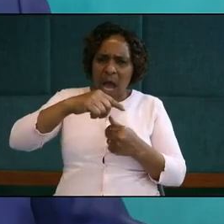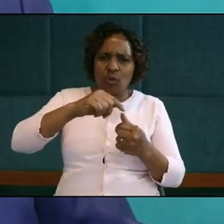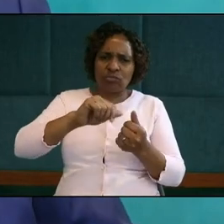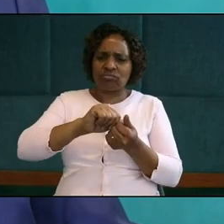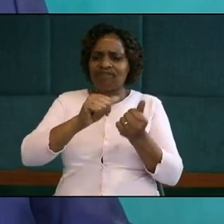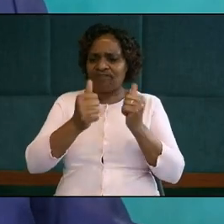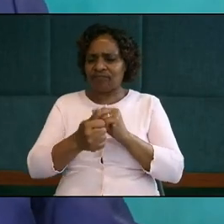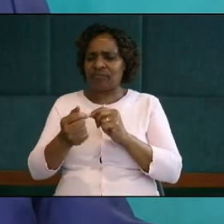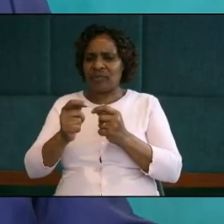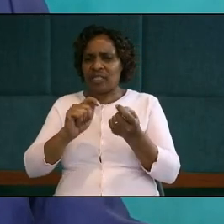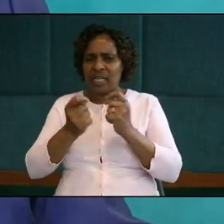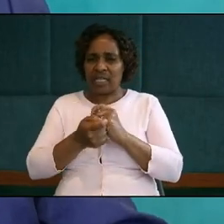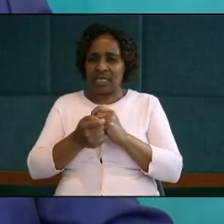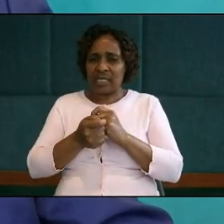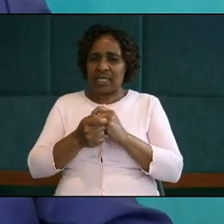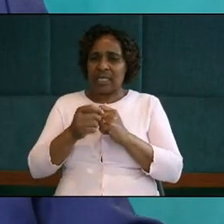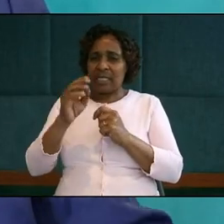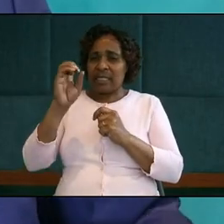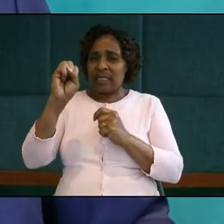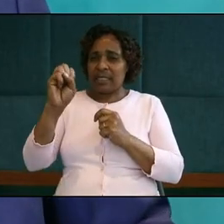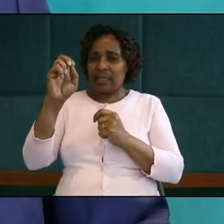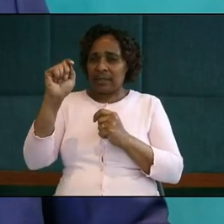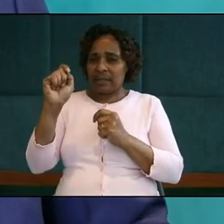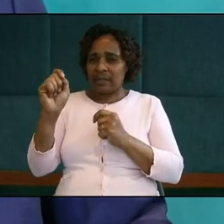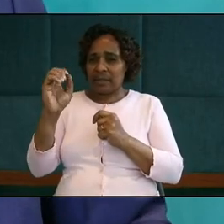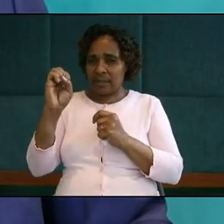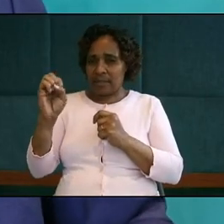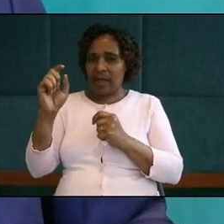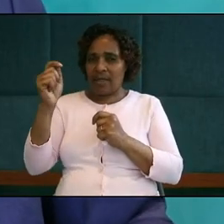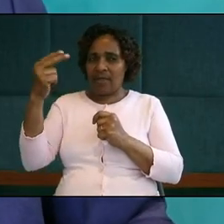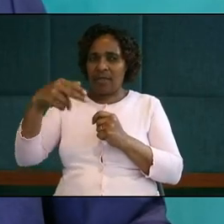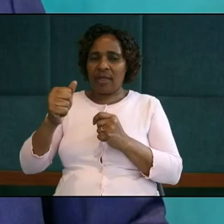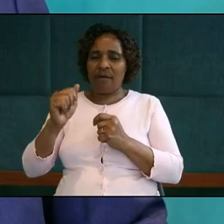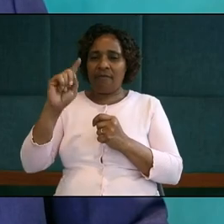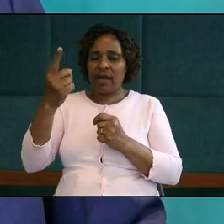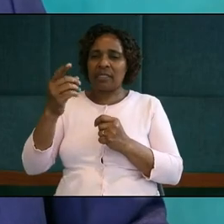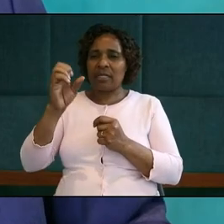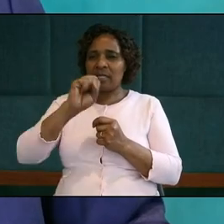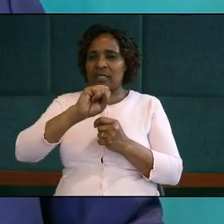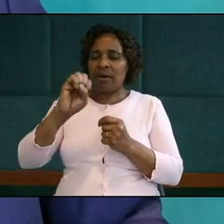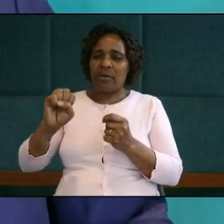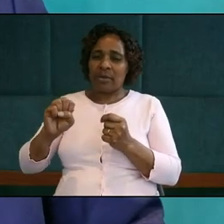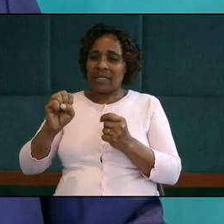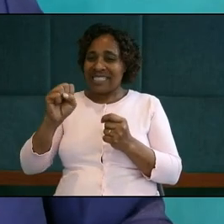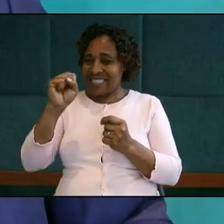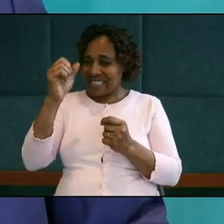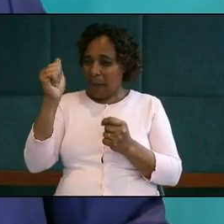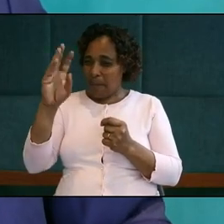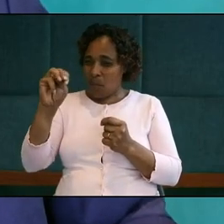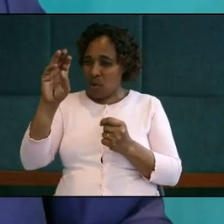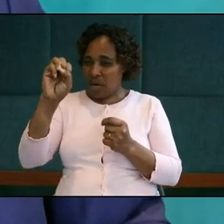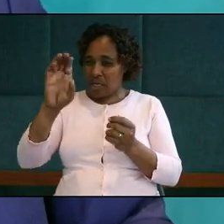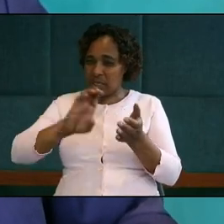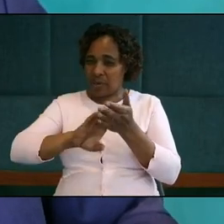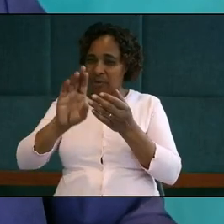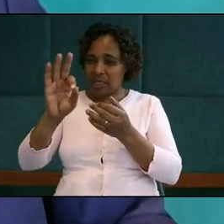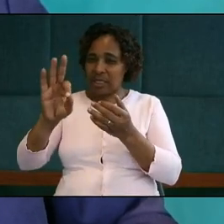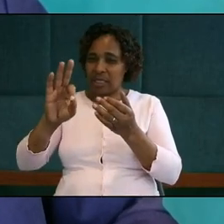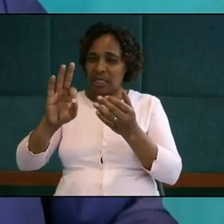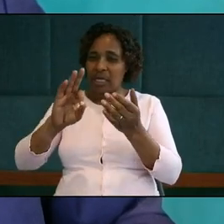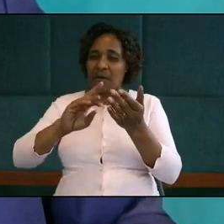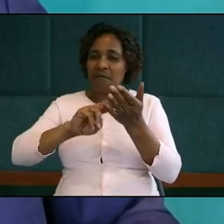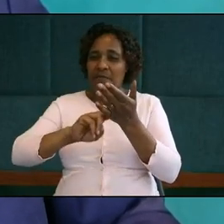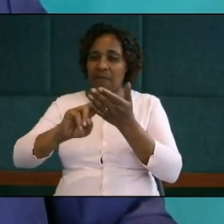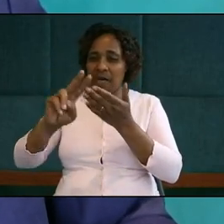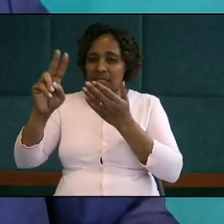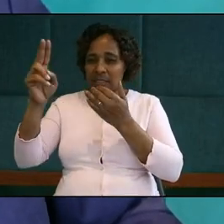Seth. Seth, if you could read for us the book of 1 Samuel, chapter 7, verse 3. And this is really our key text, actually, for this week. The book